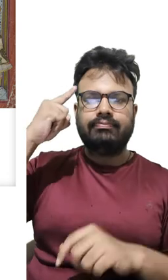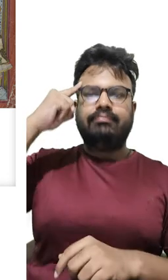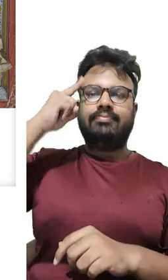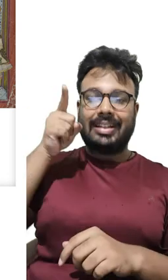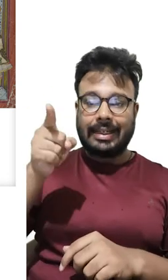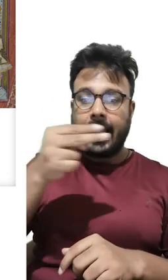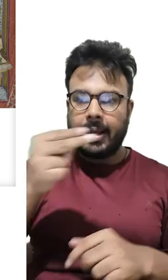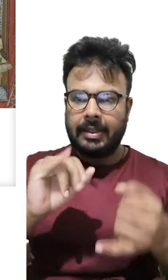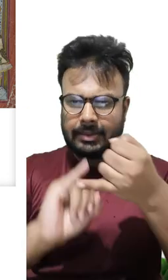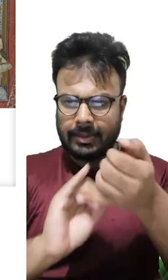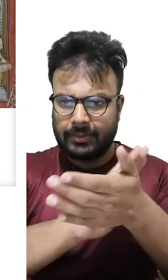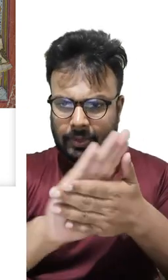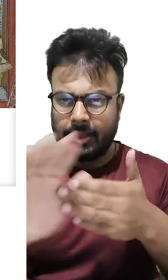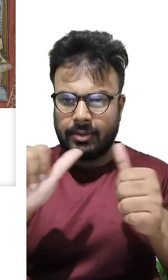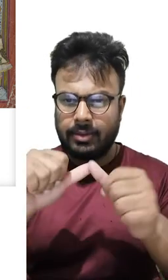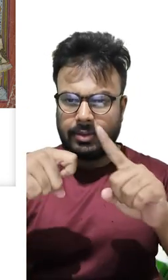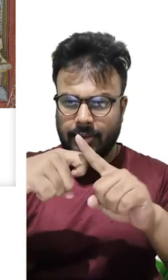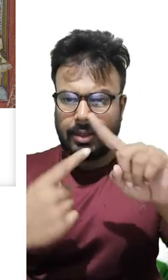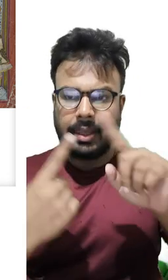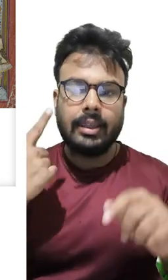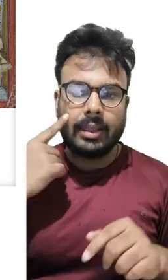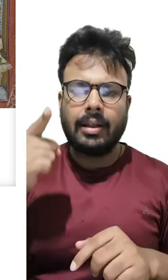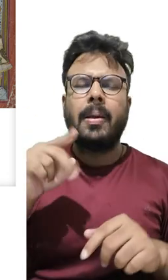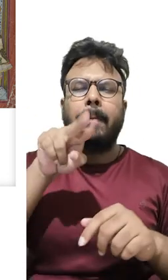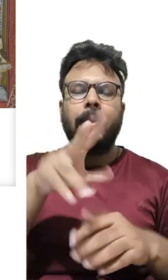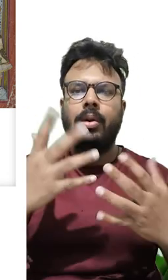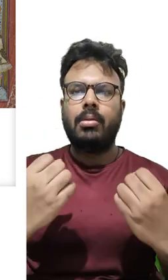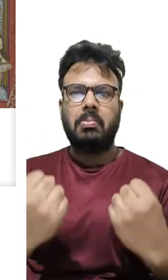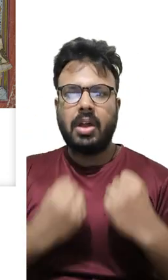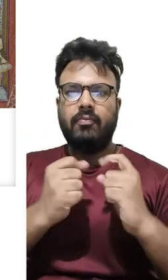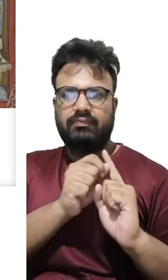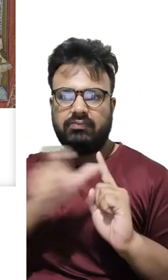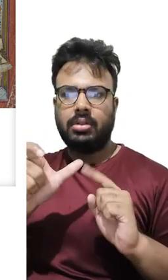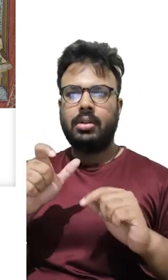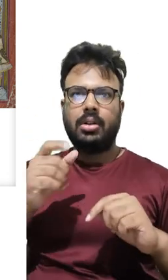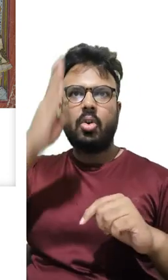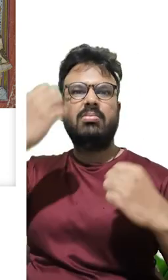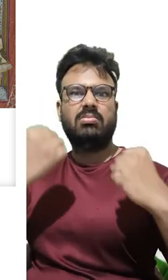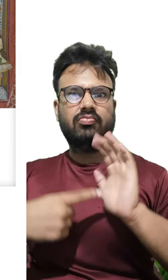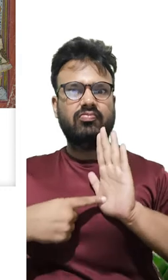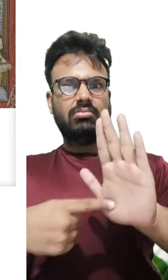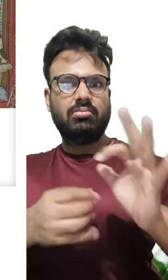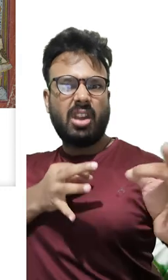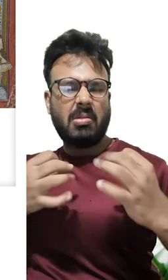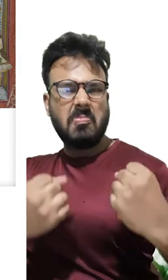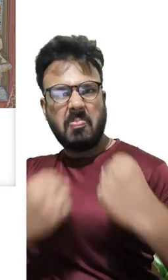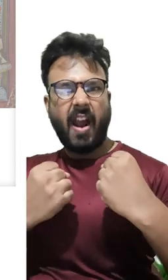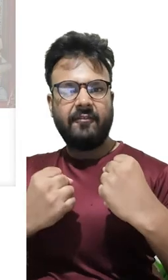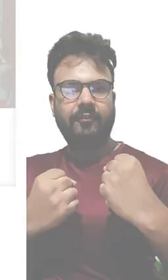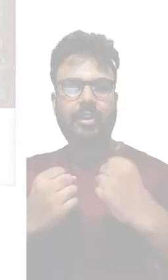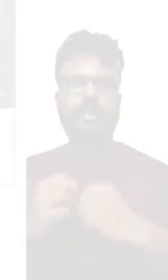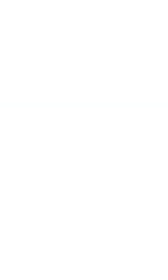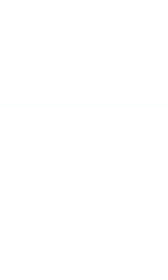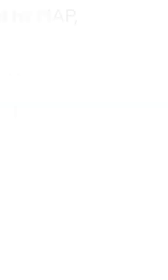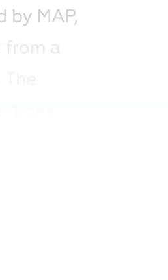both works evoke a sense of Shakti or primordial energy that radiates through the Devi.